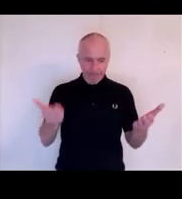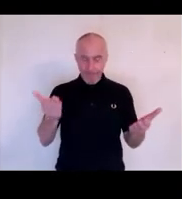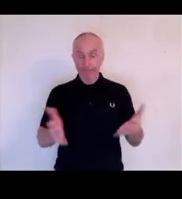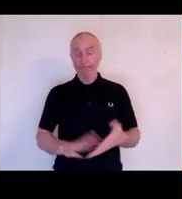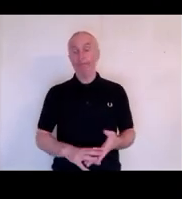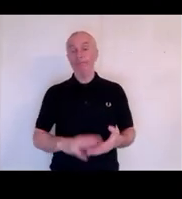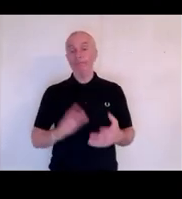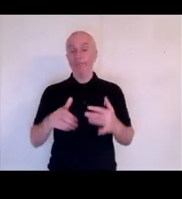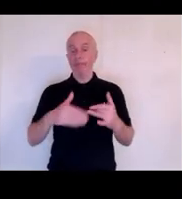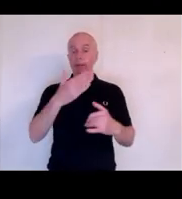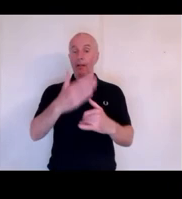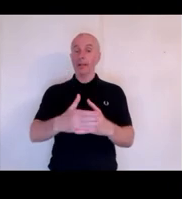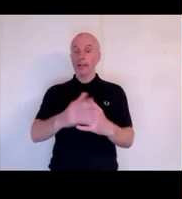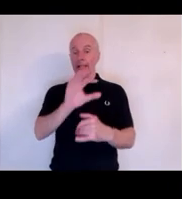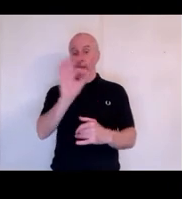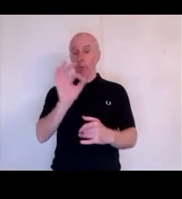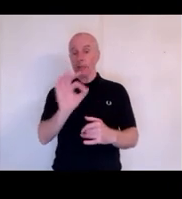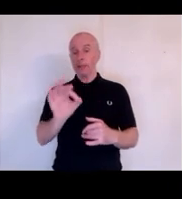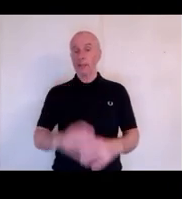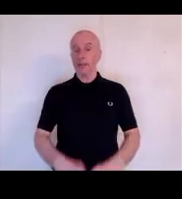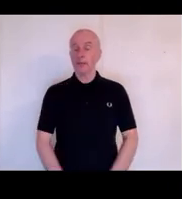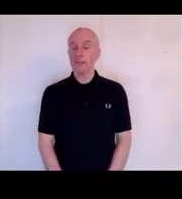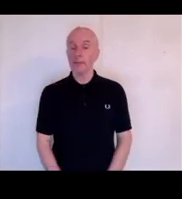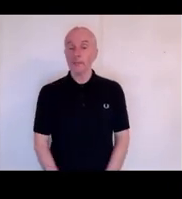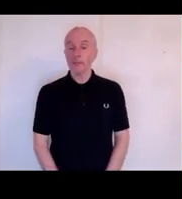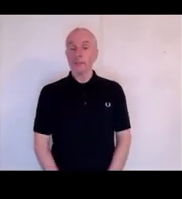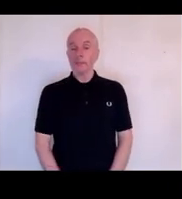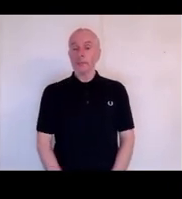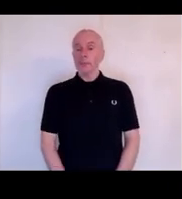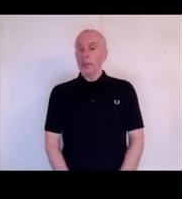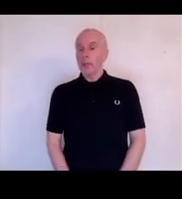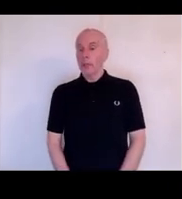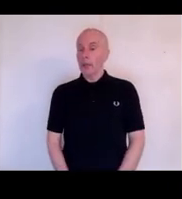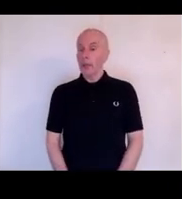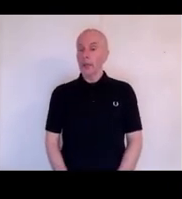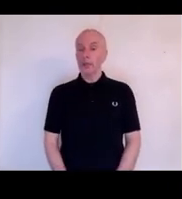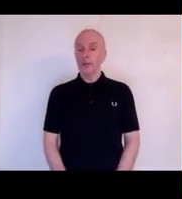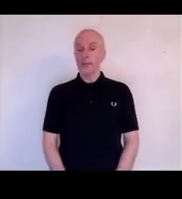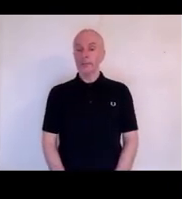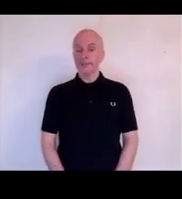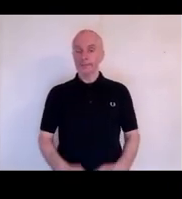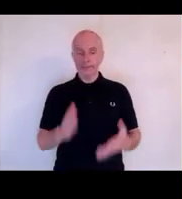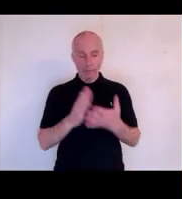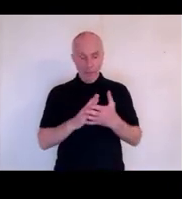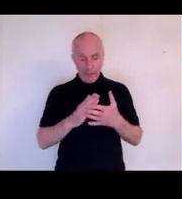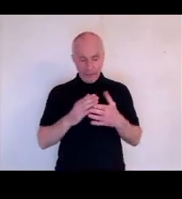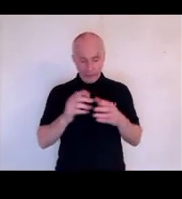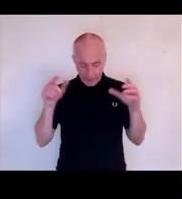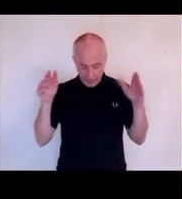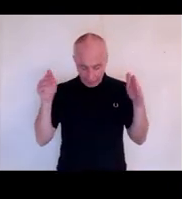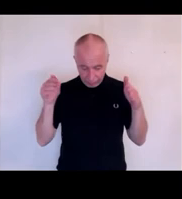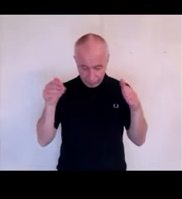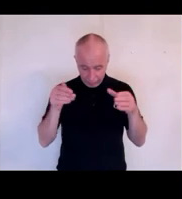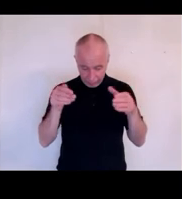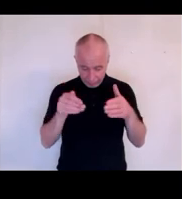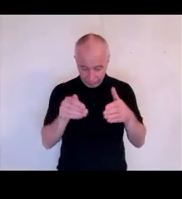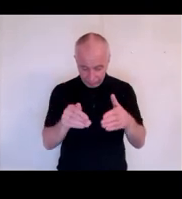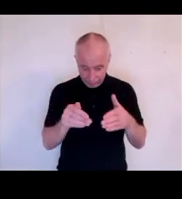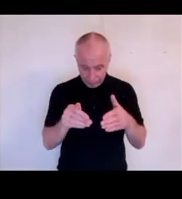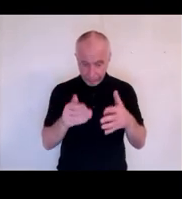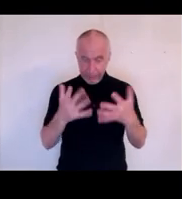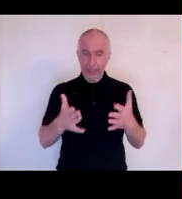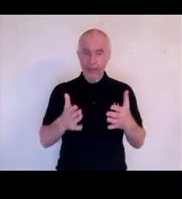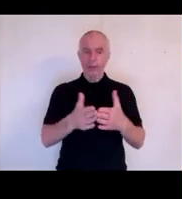final question. We've almost gone full circle. We started with questions on the very microscopic, and we're going actually back out now to the